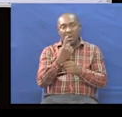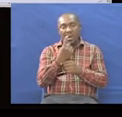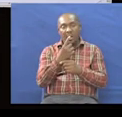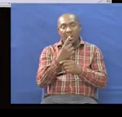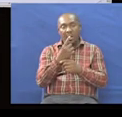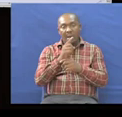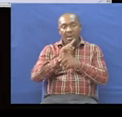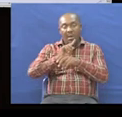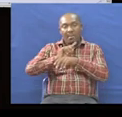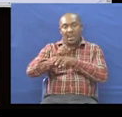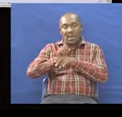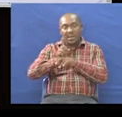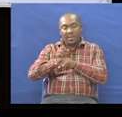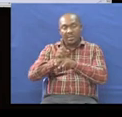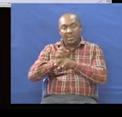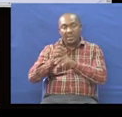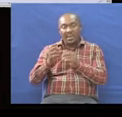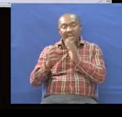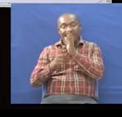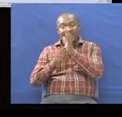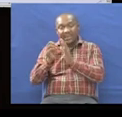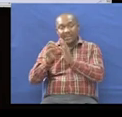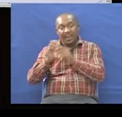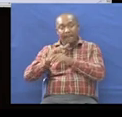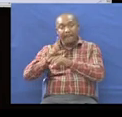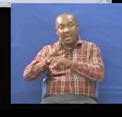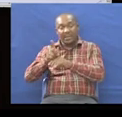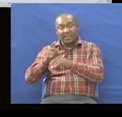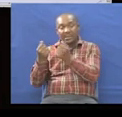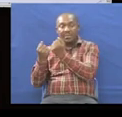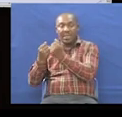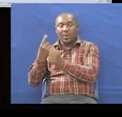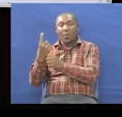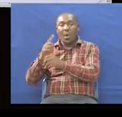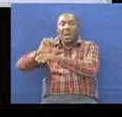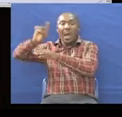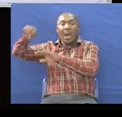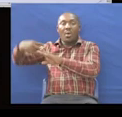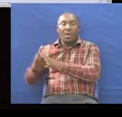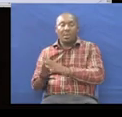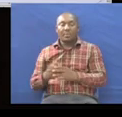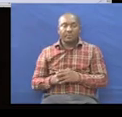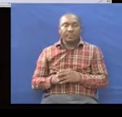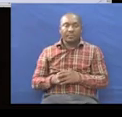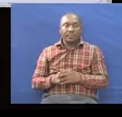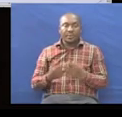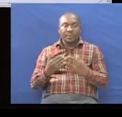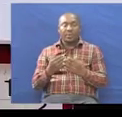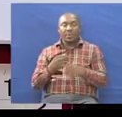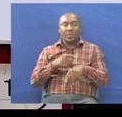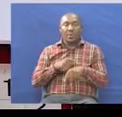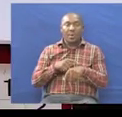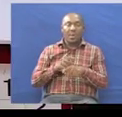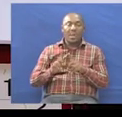seconds makes 1 minute. And this short arrow here shows the hour. So when the